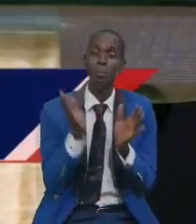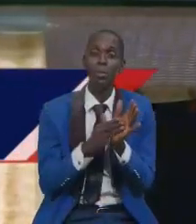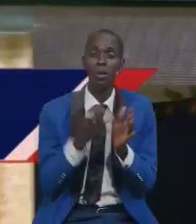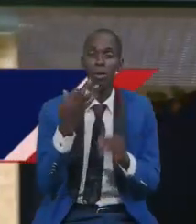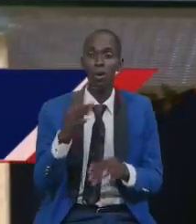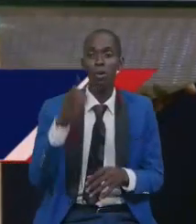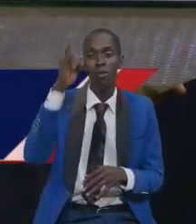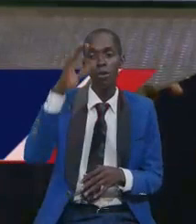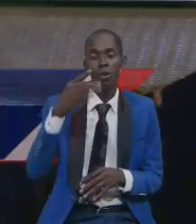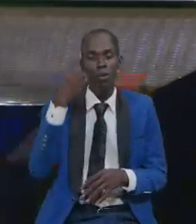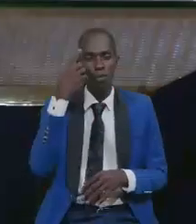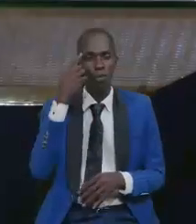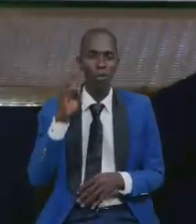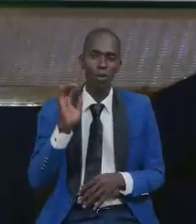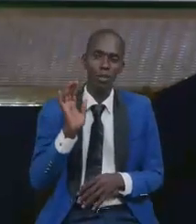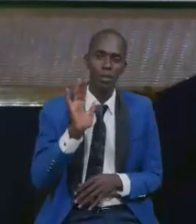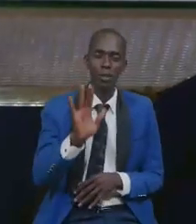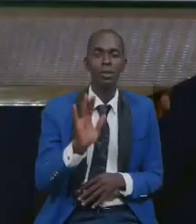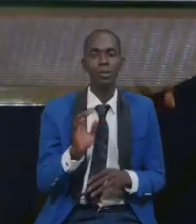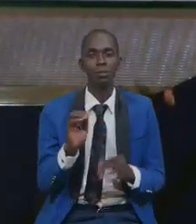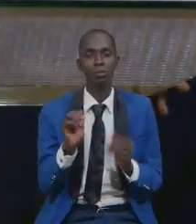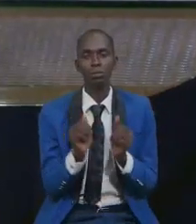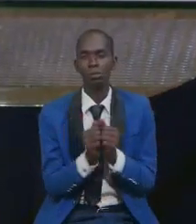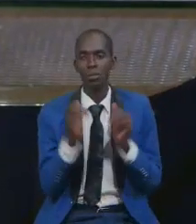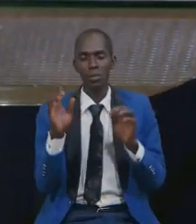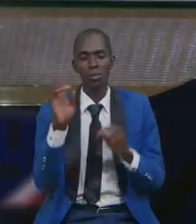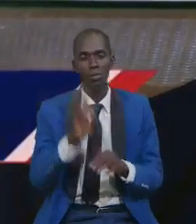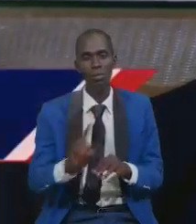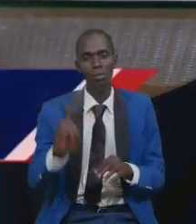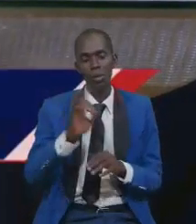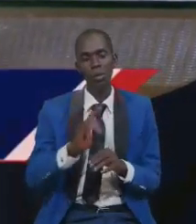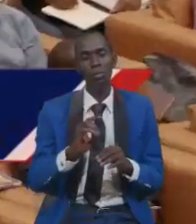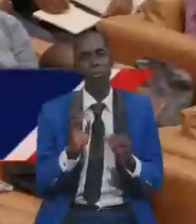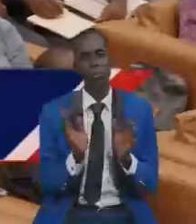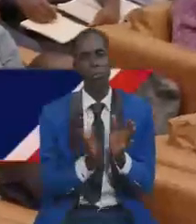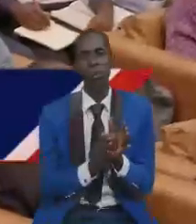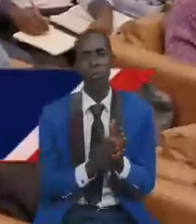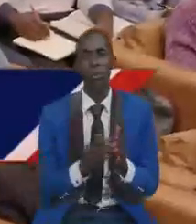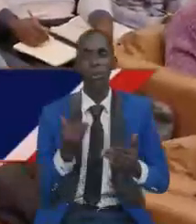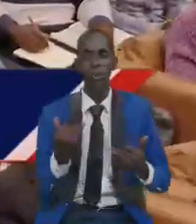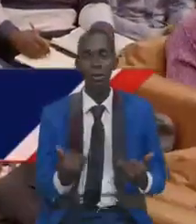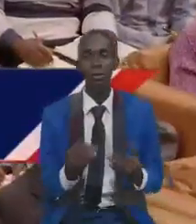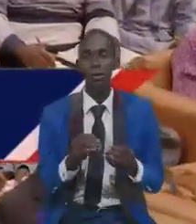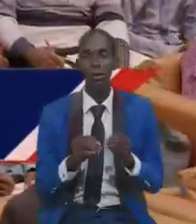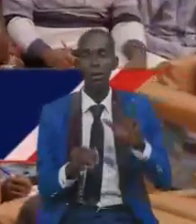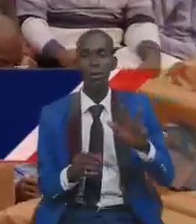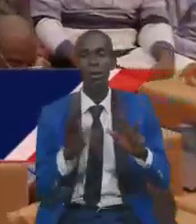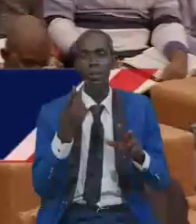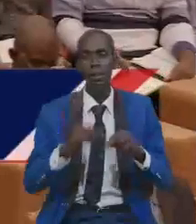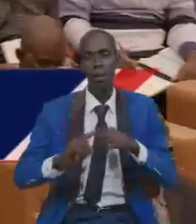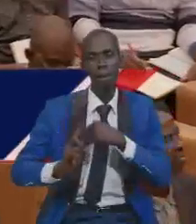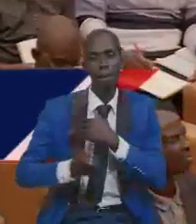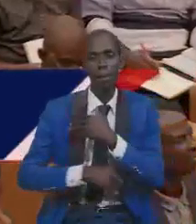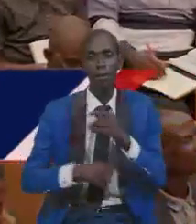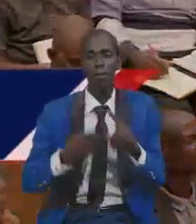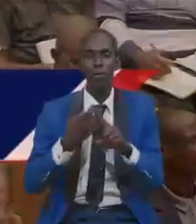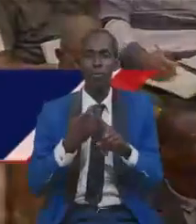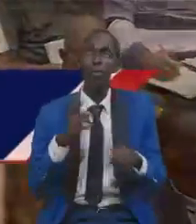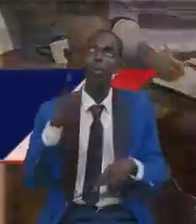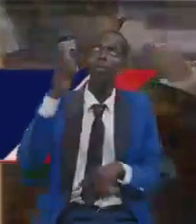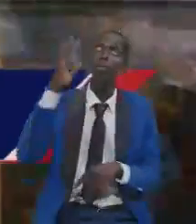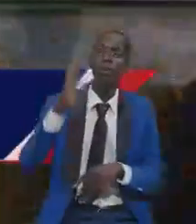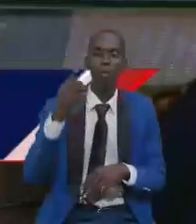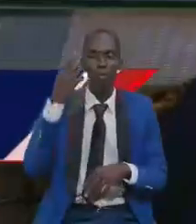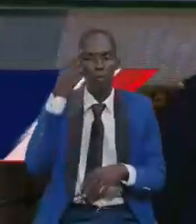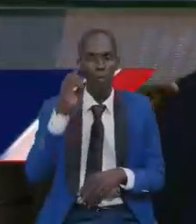deathless dominion. Number three, the punishment from God for defiant deification. He made